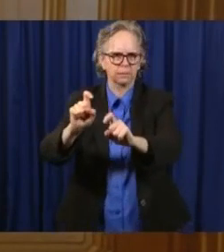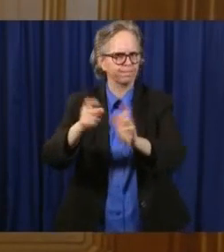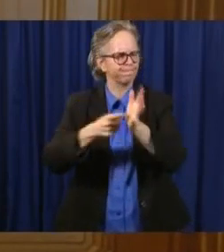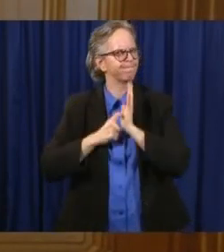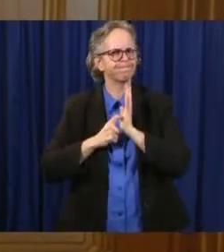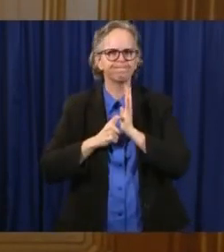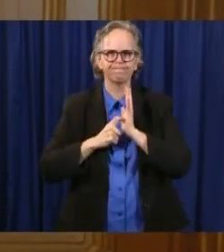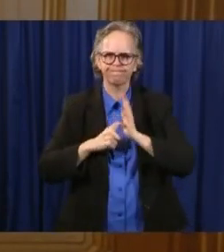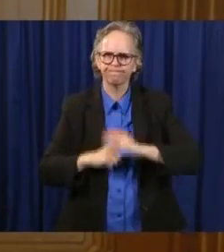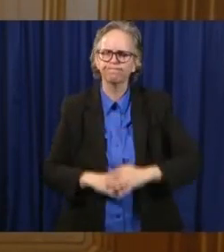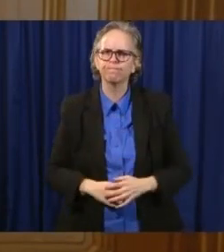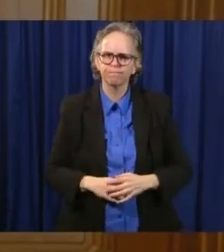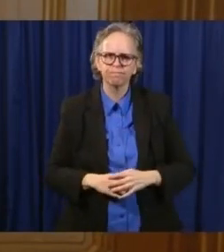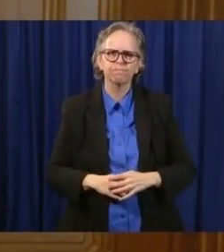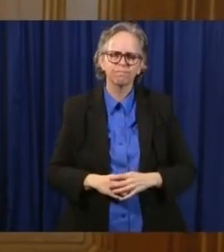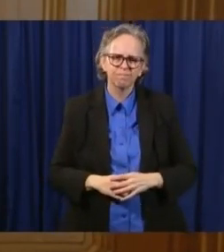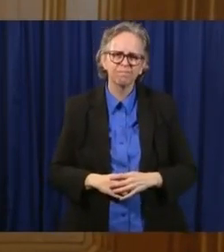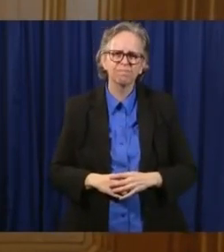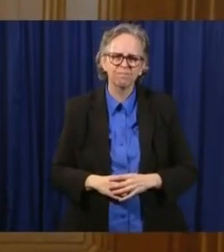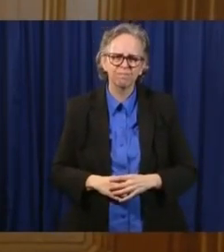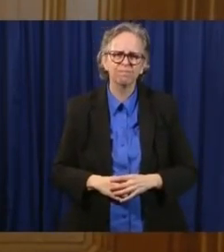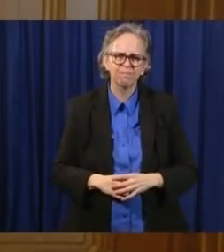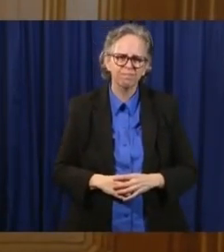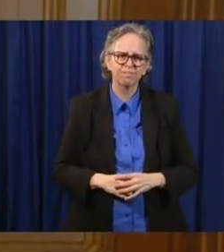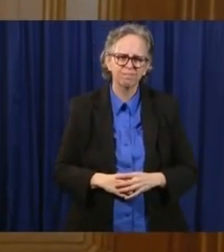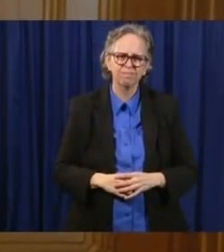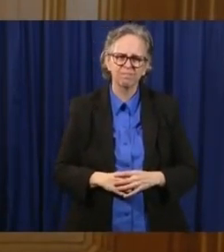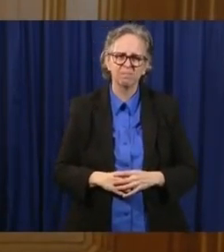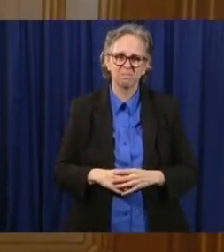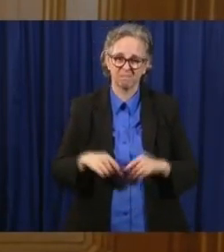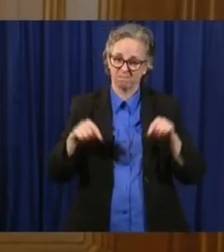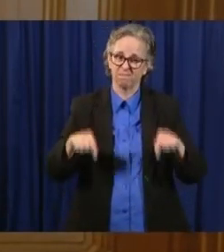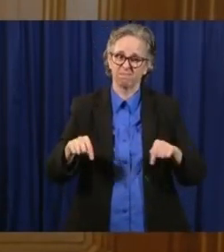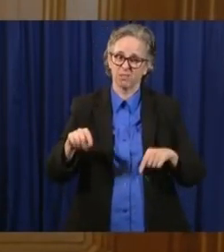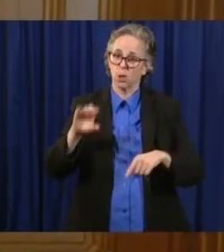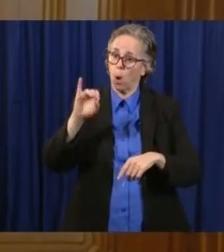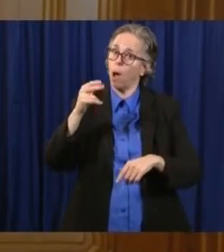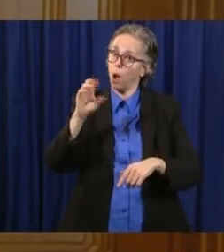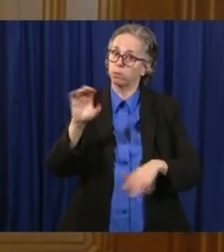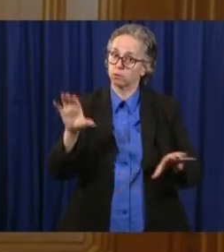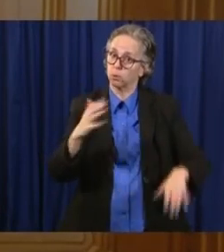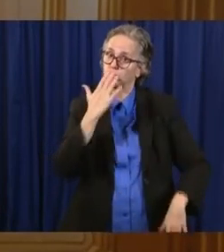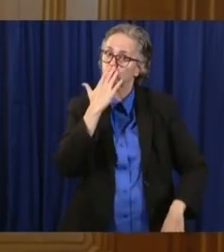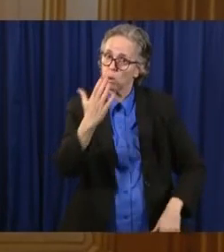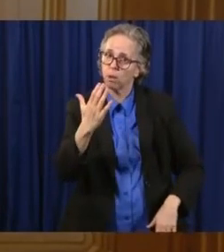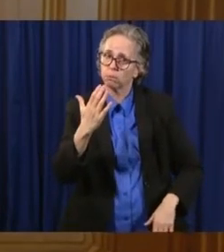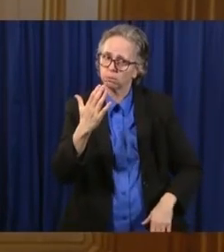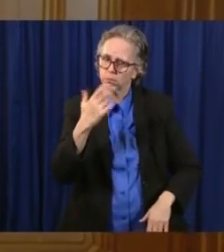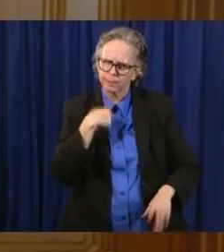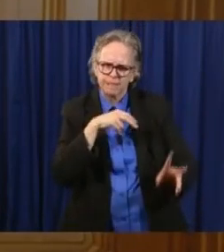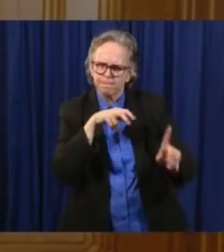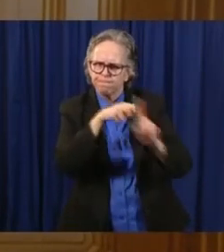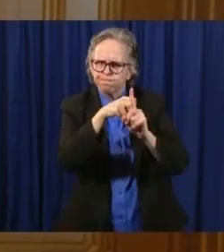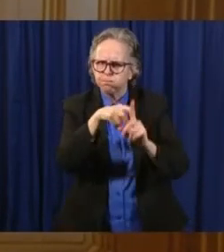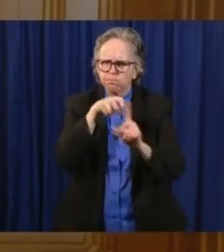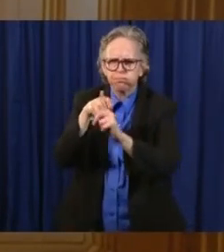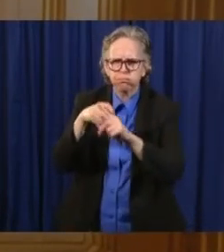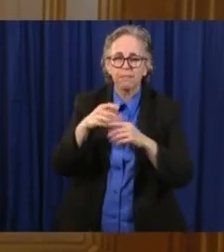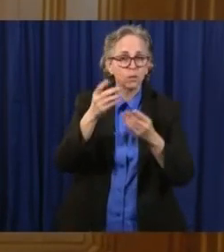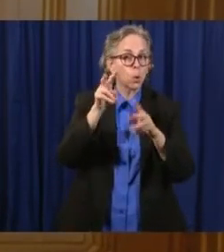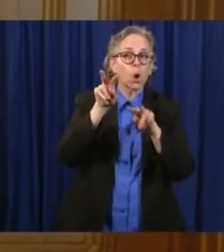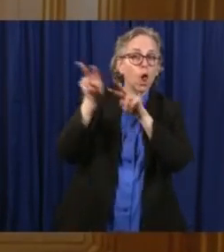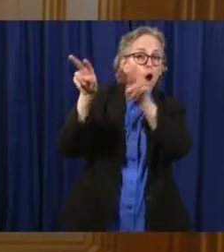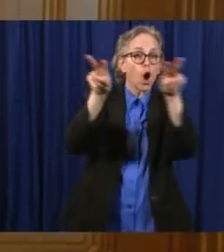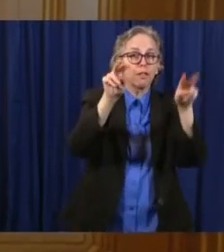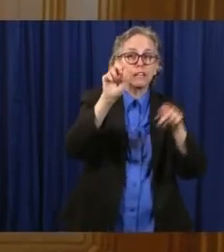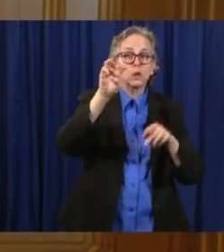We are doing well in Ohio. And I think when you watch the news and you see what's happening in other